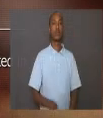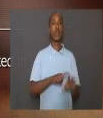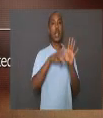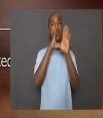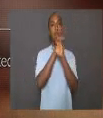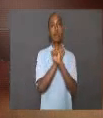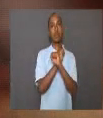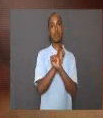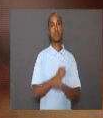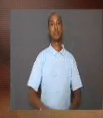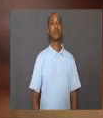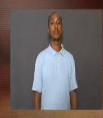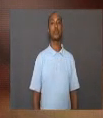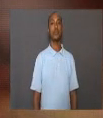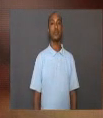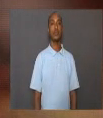Time's up.